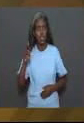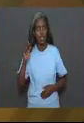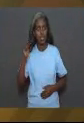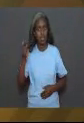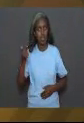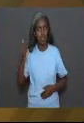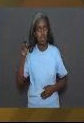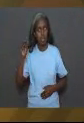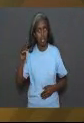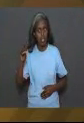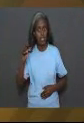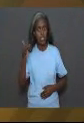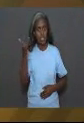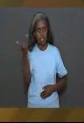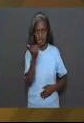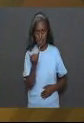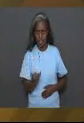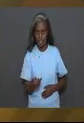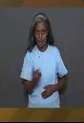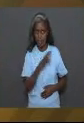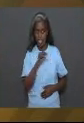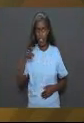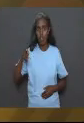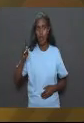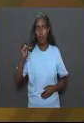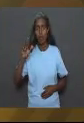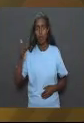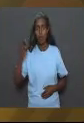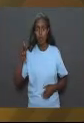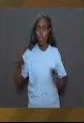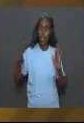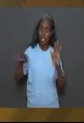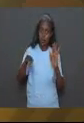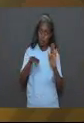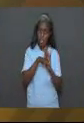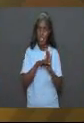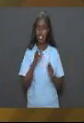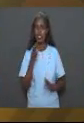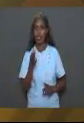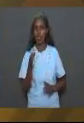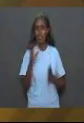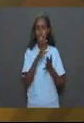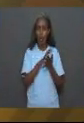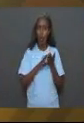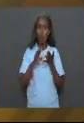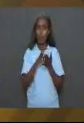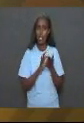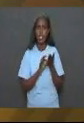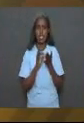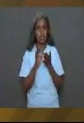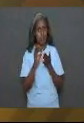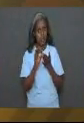Argand diagrams and the polar representation of